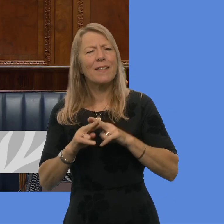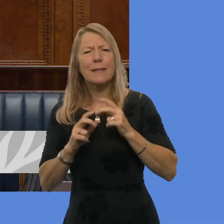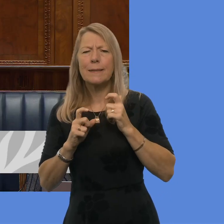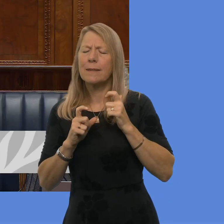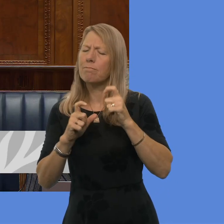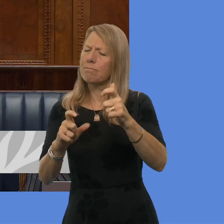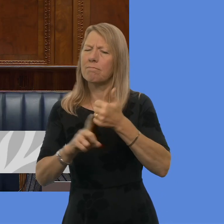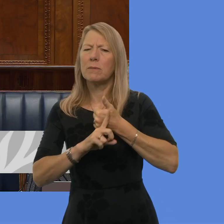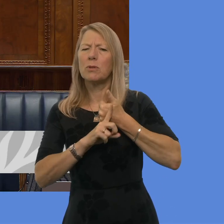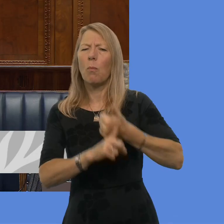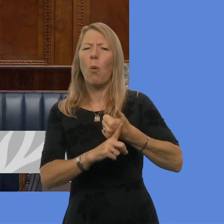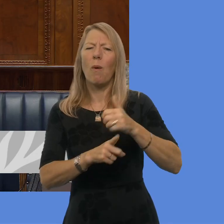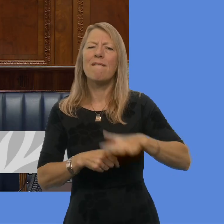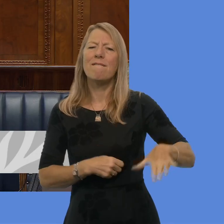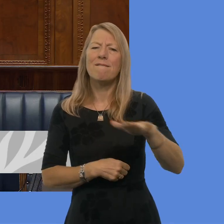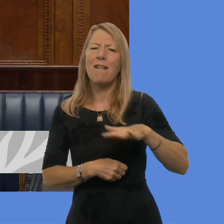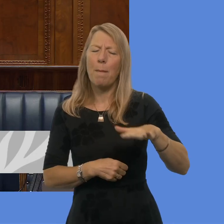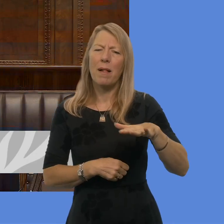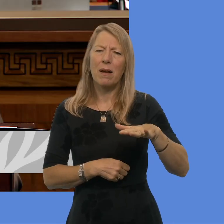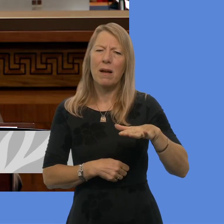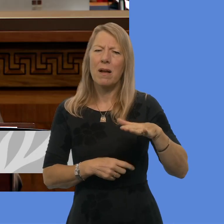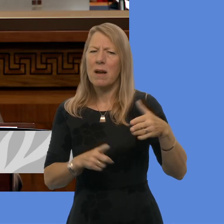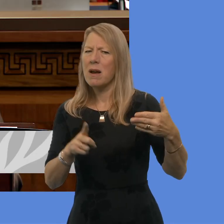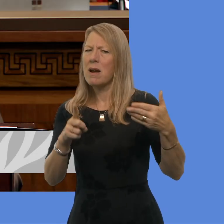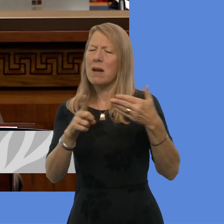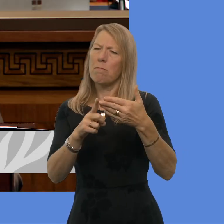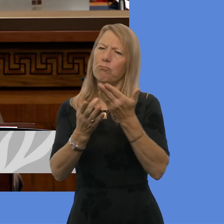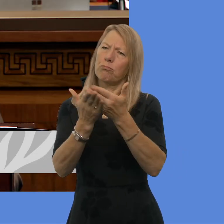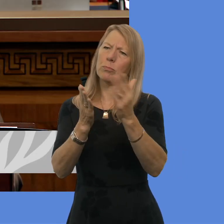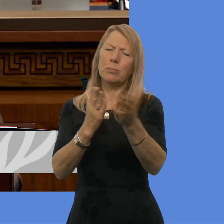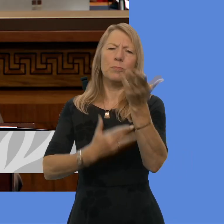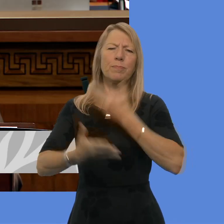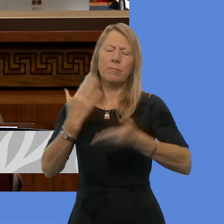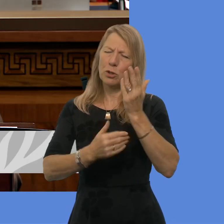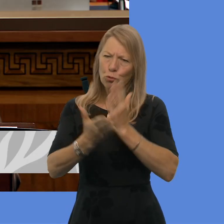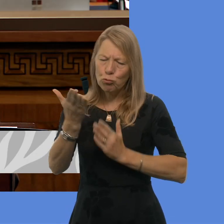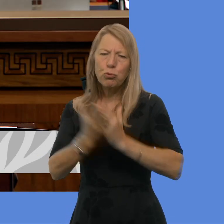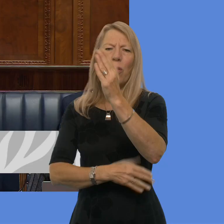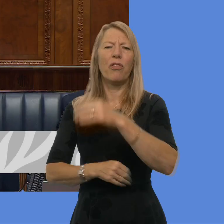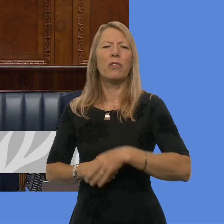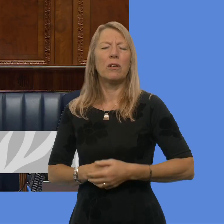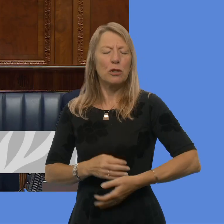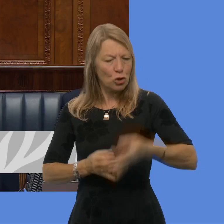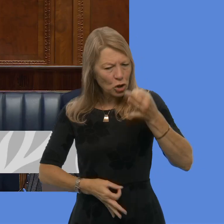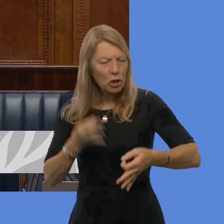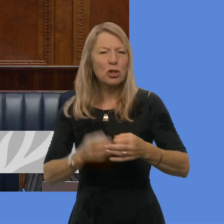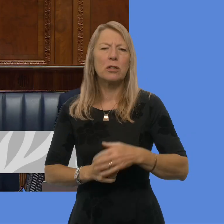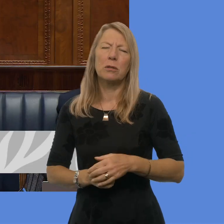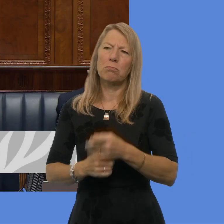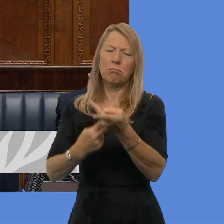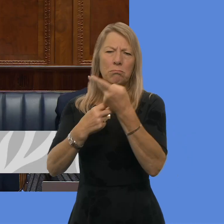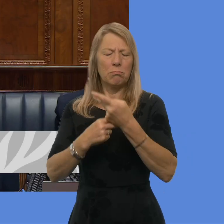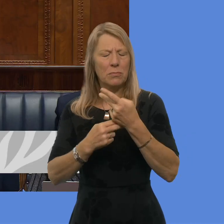families in their pursuit of truth, justice and accountability. Do you now agree